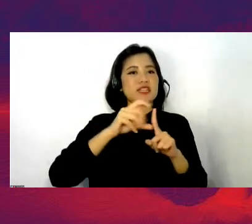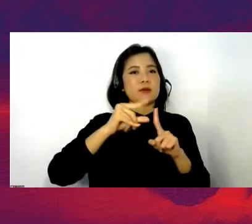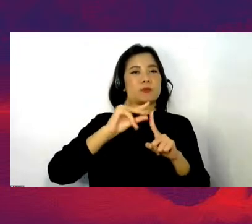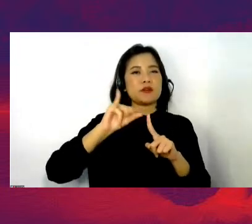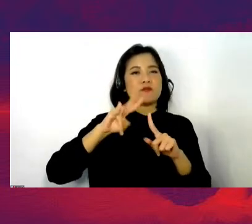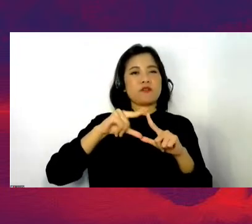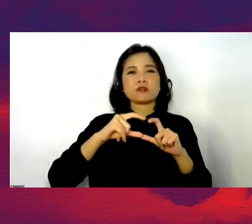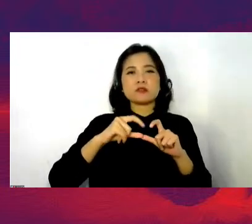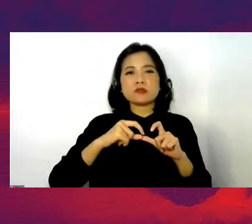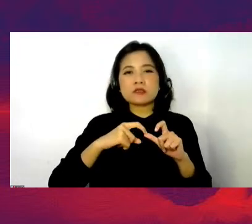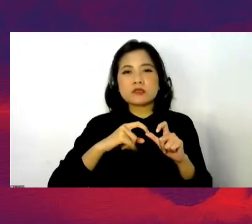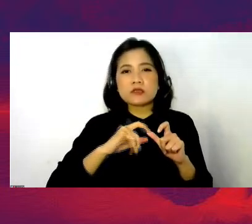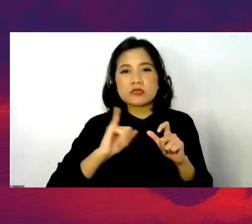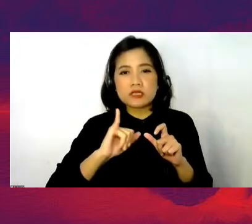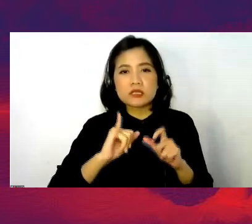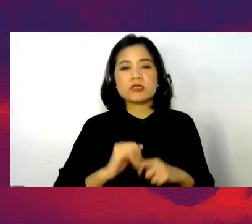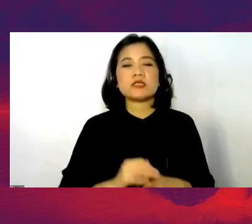Above, not deprived.